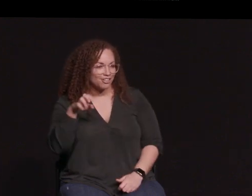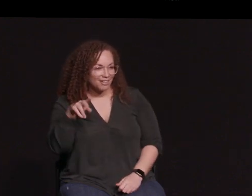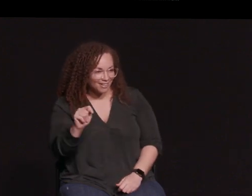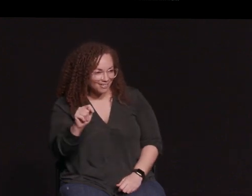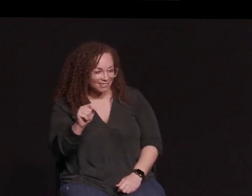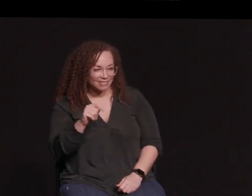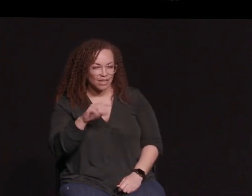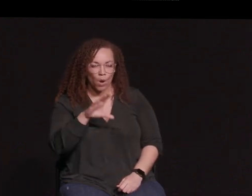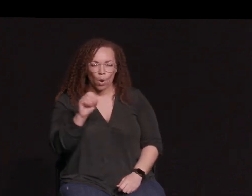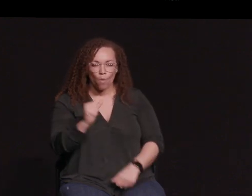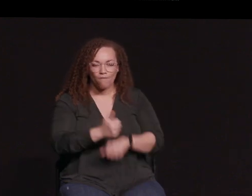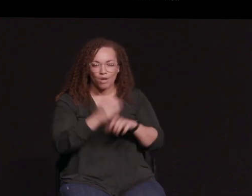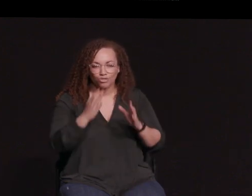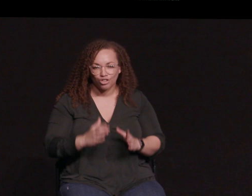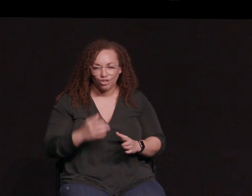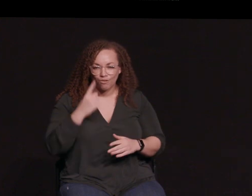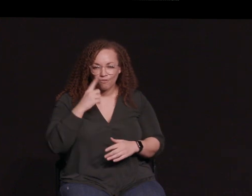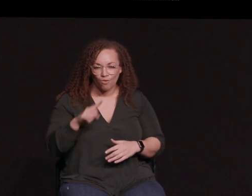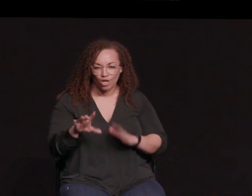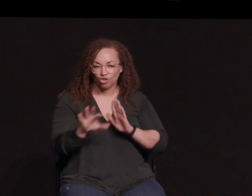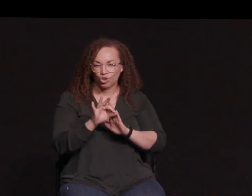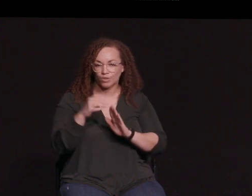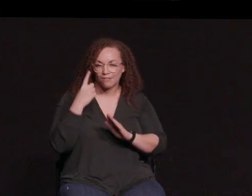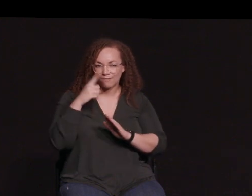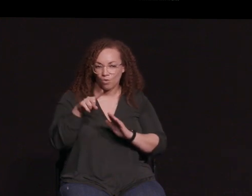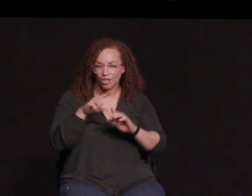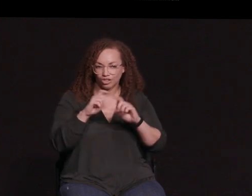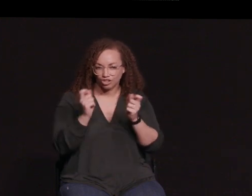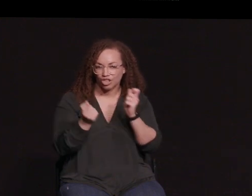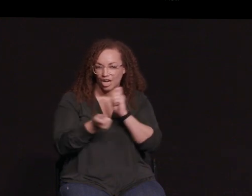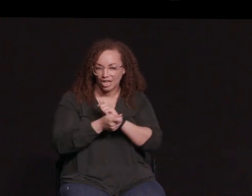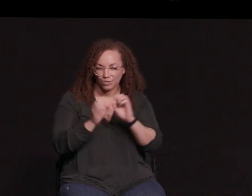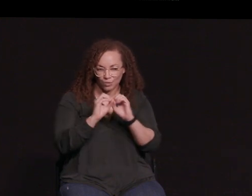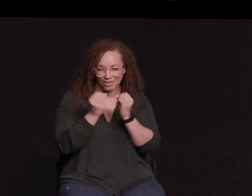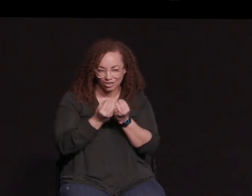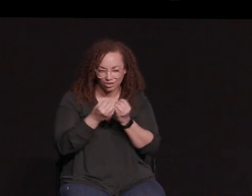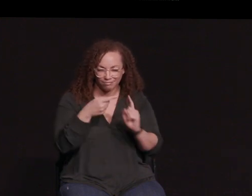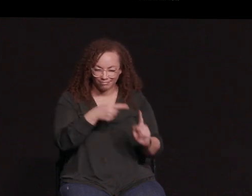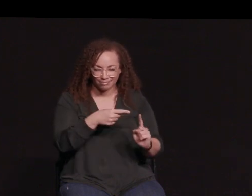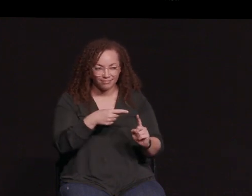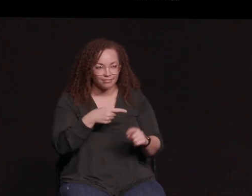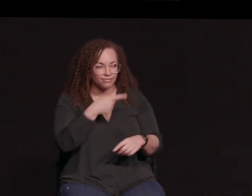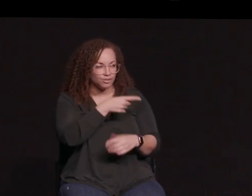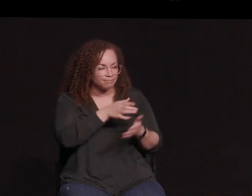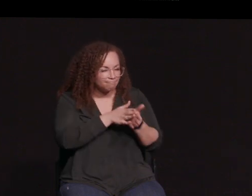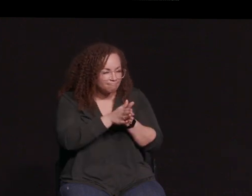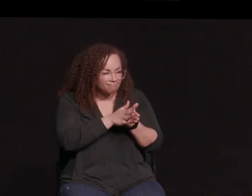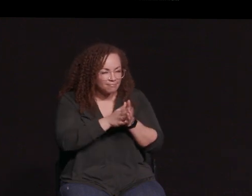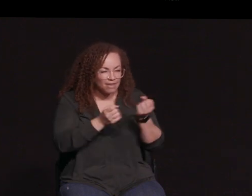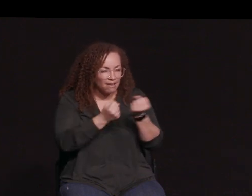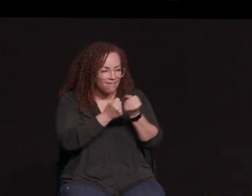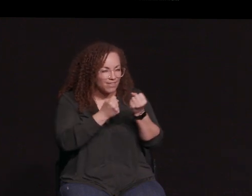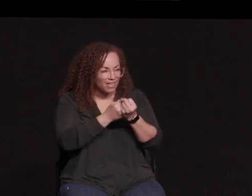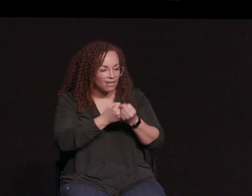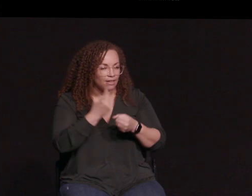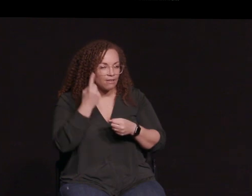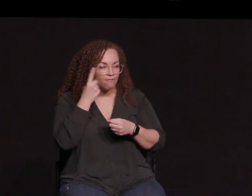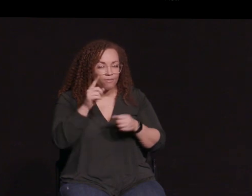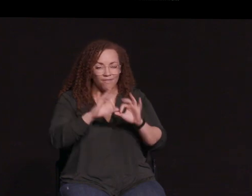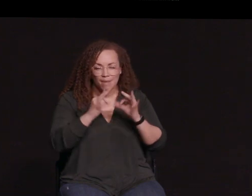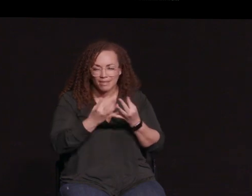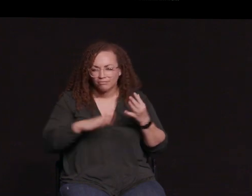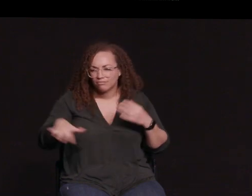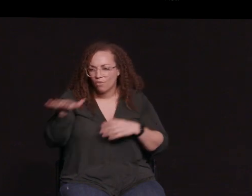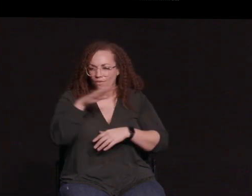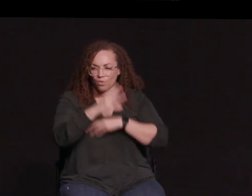Michael Brown Sr. Chosen for Change organization. She is a passionate advocate for families across the world grieving